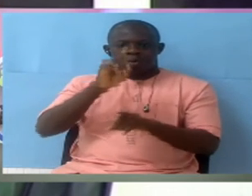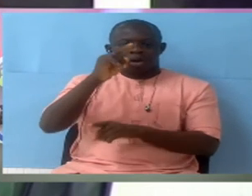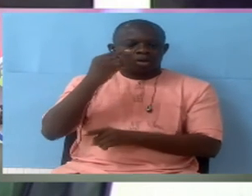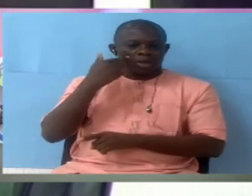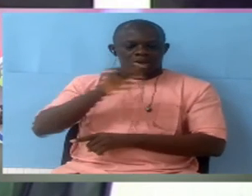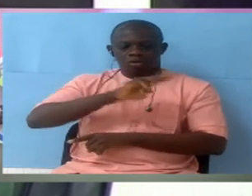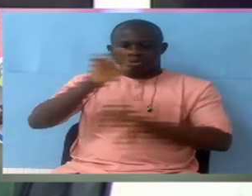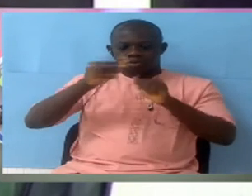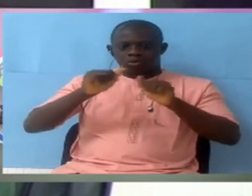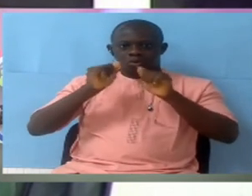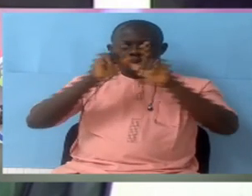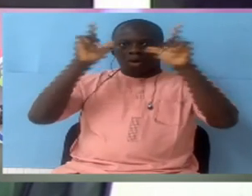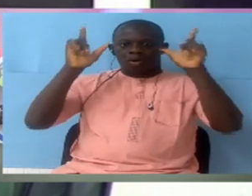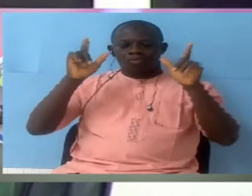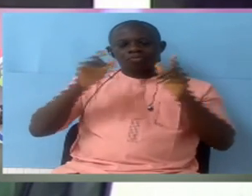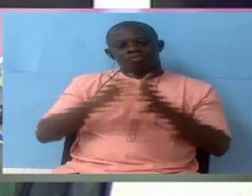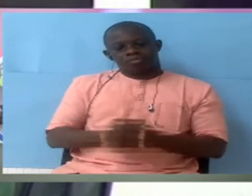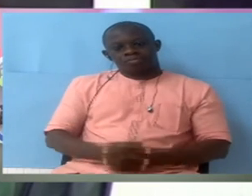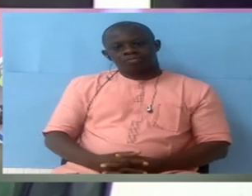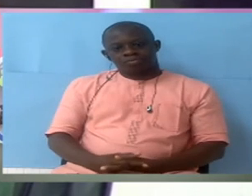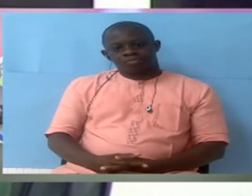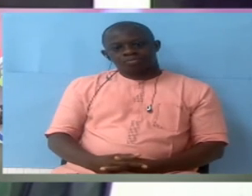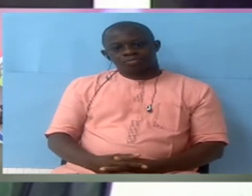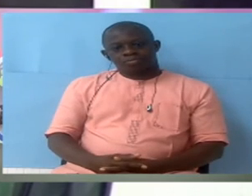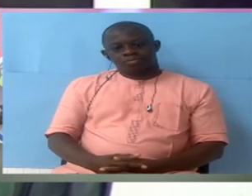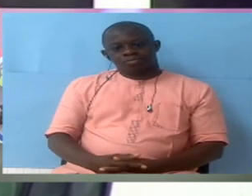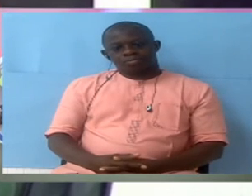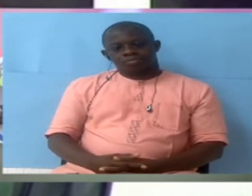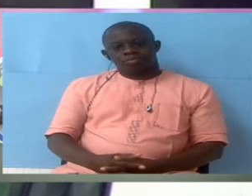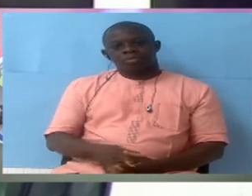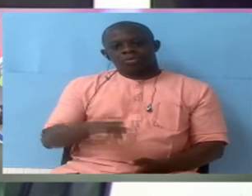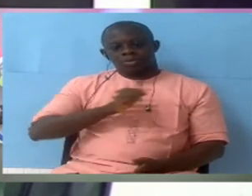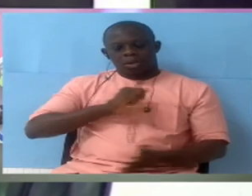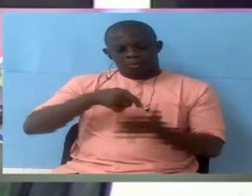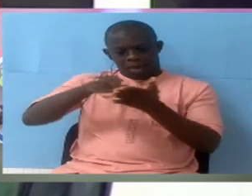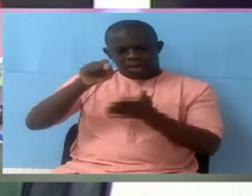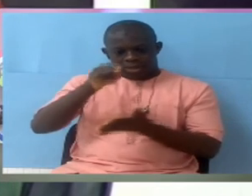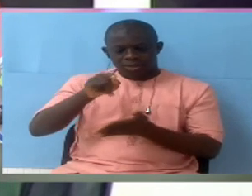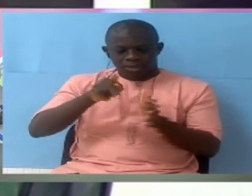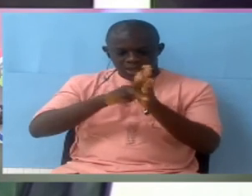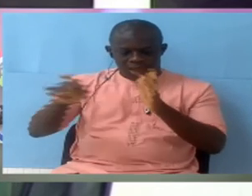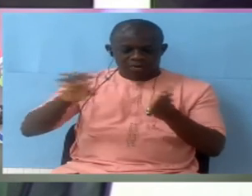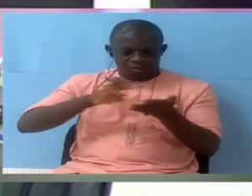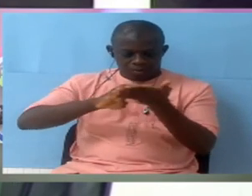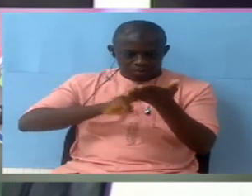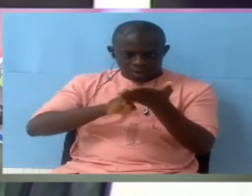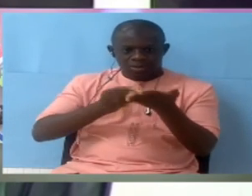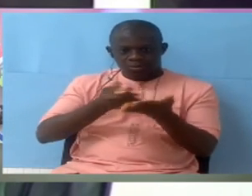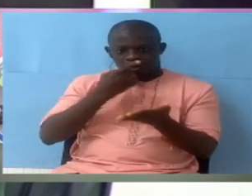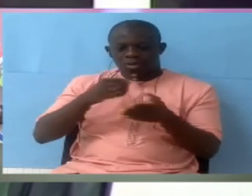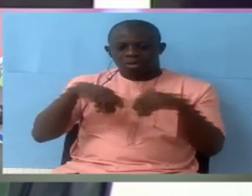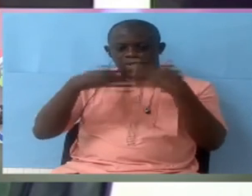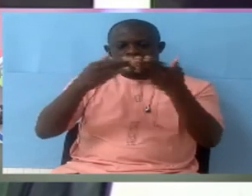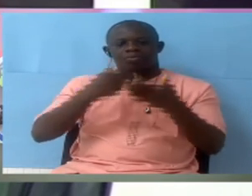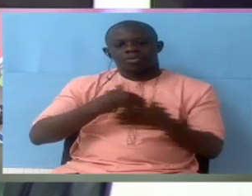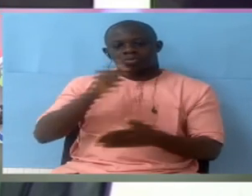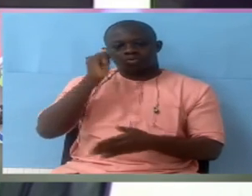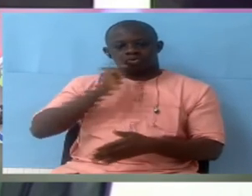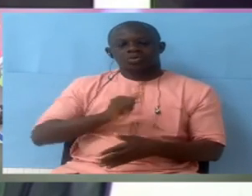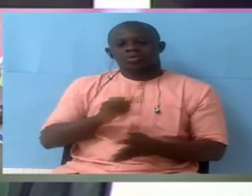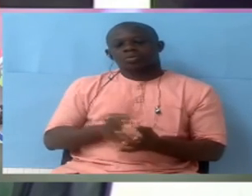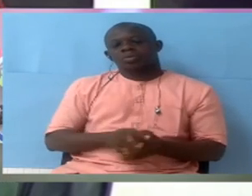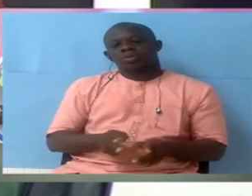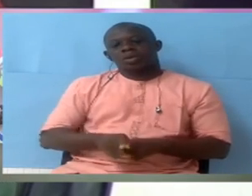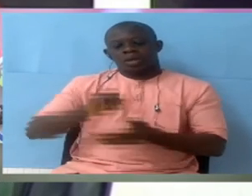up. Dina am bes bo xamné duma éwu dé. So he bought diclofen for me and bring it. Ñu ma diclofen garab la jox mako. So